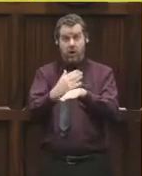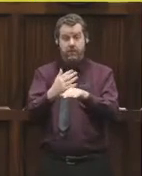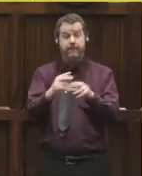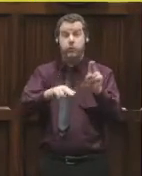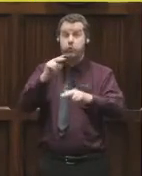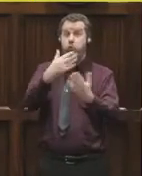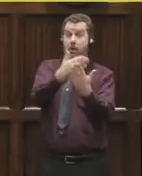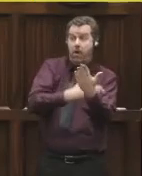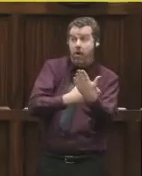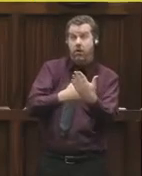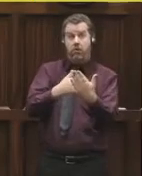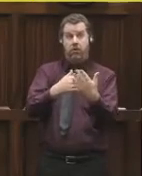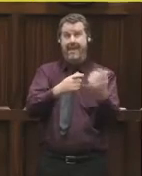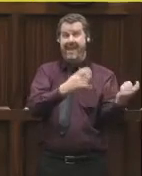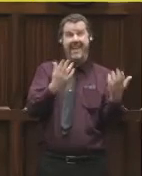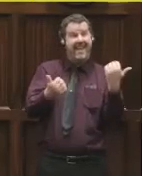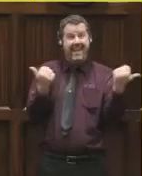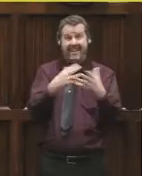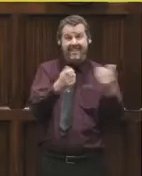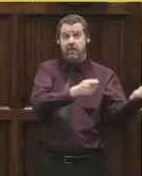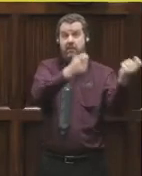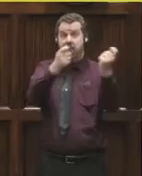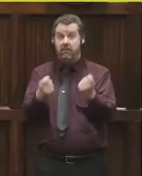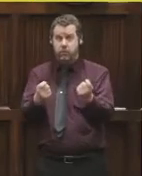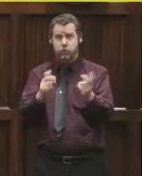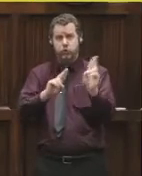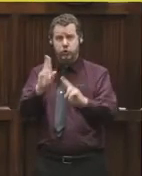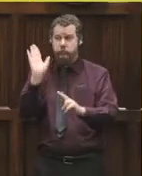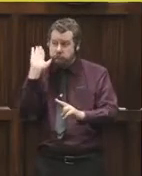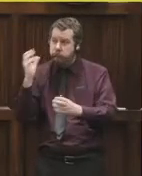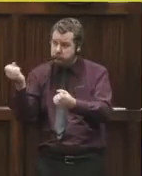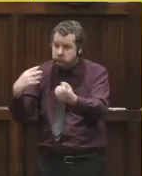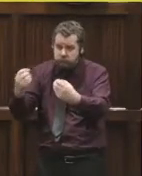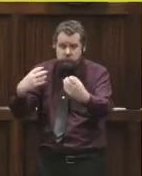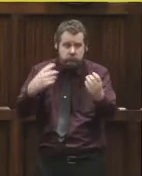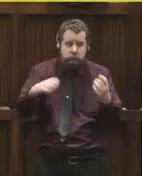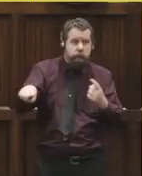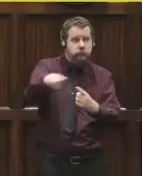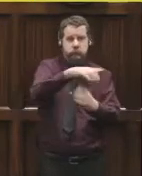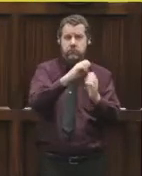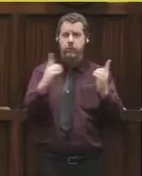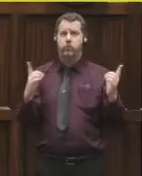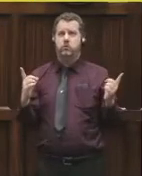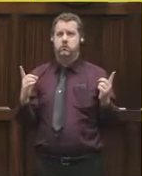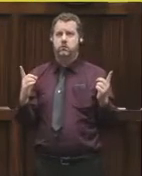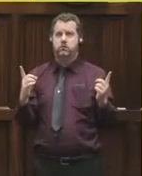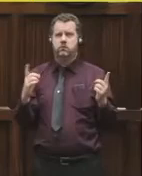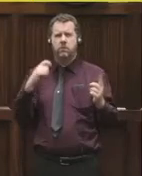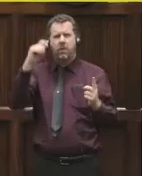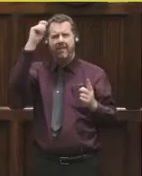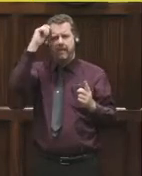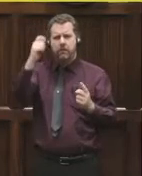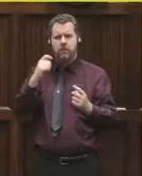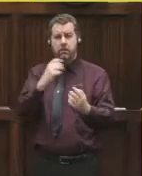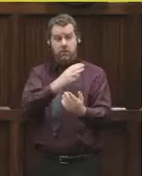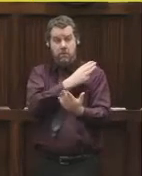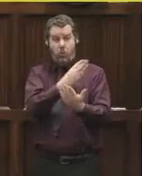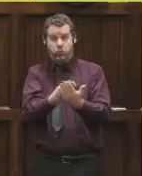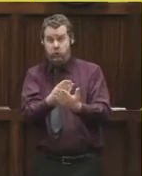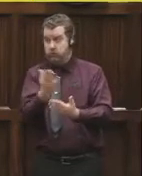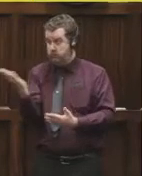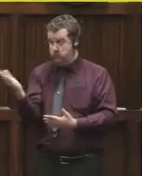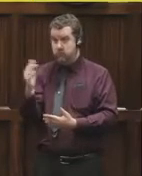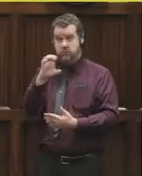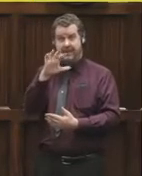legislation, I think it's important that everybody is given a hearing on that. And I think the proposal, the motion proposed by